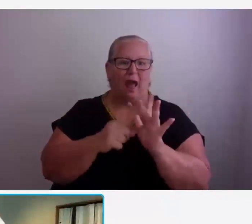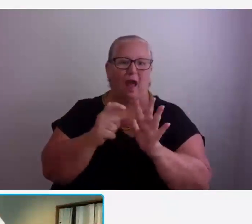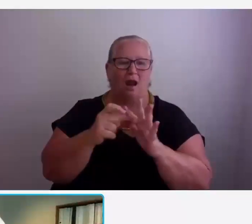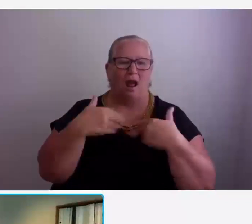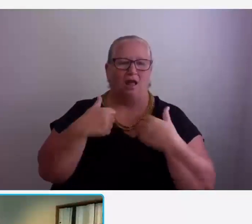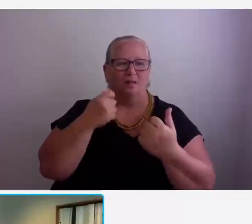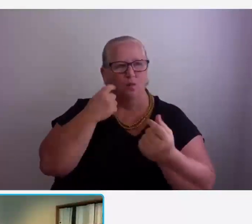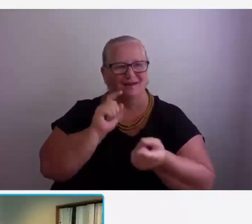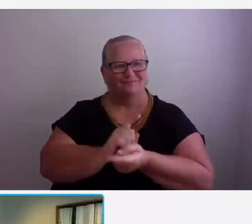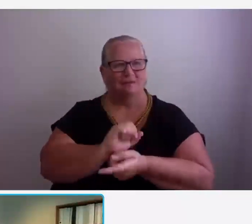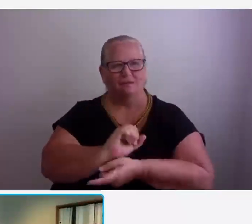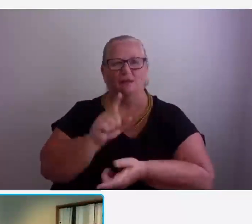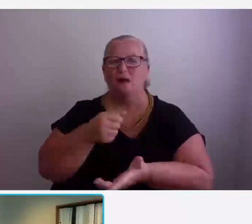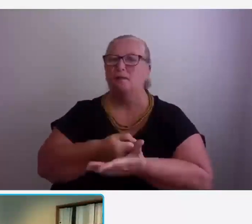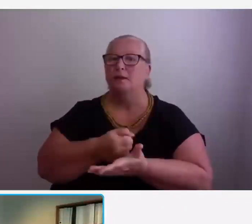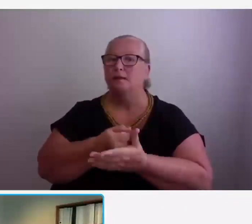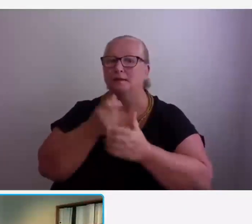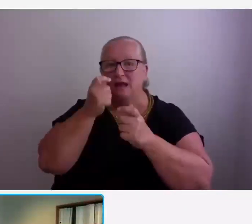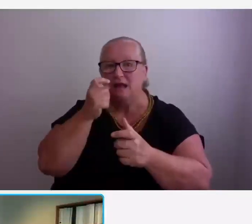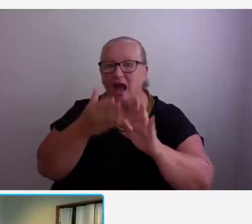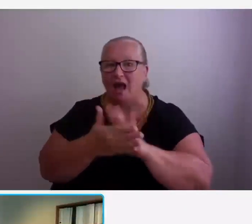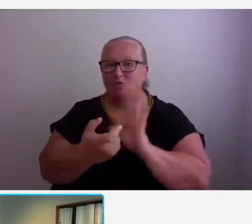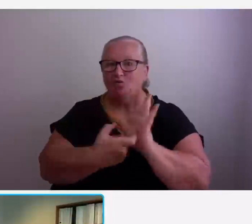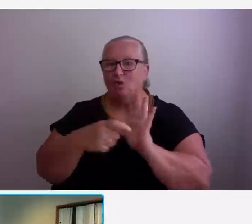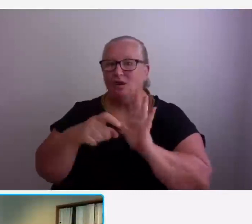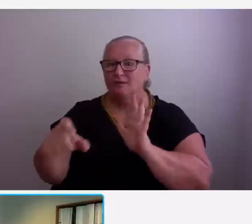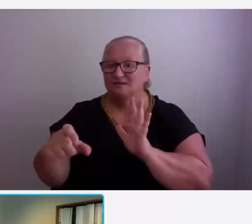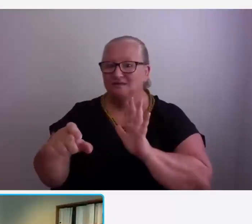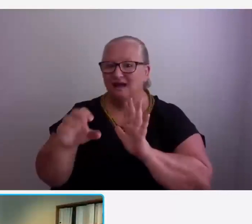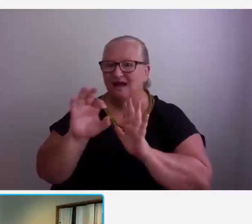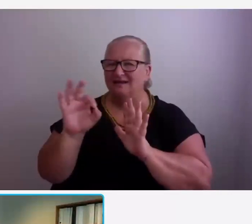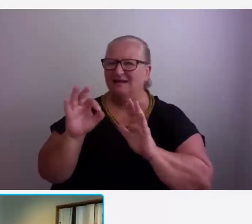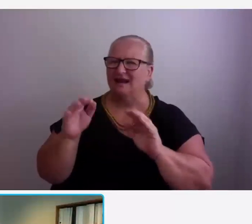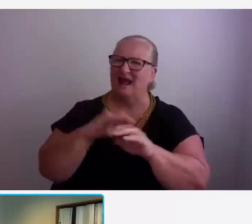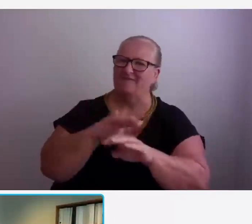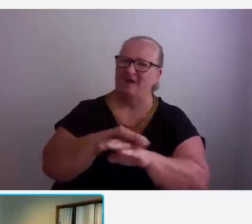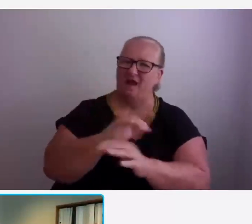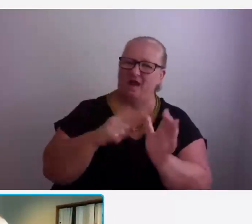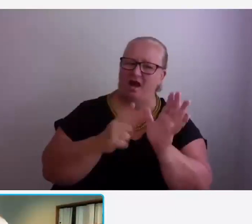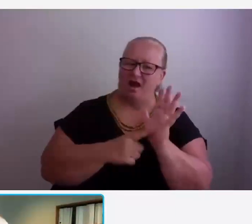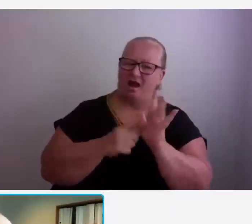that the minimum care requirements from the Royal Commission didn't specifically address allied health.